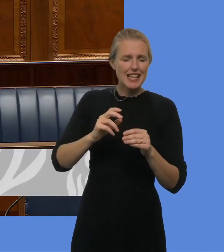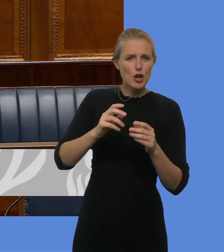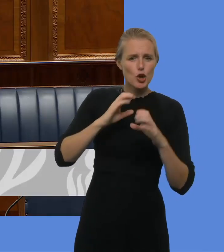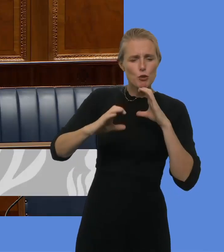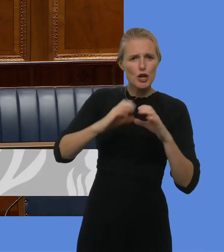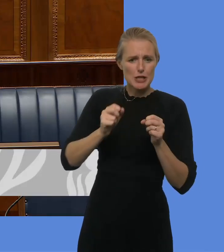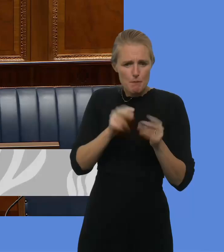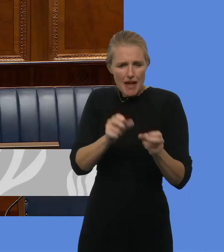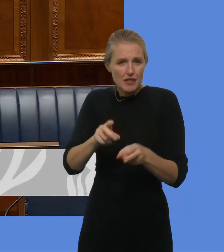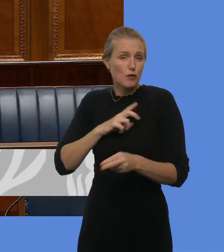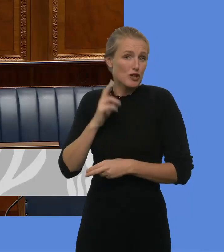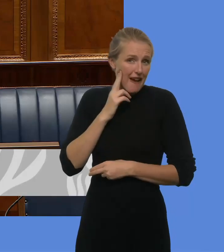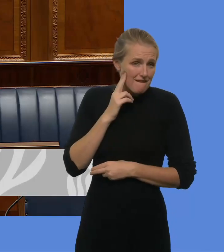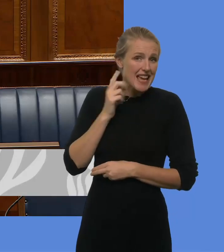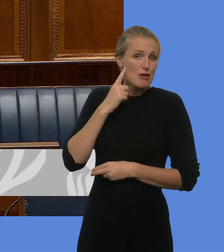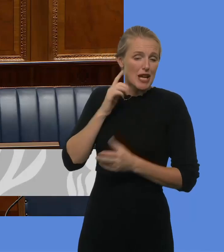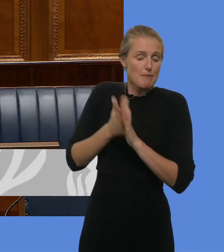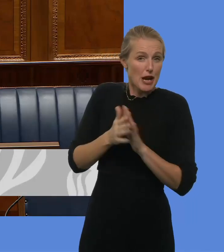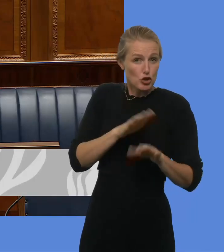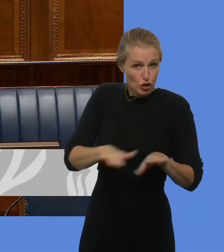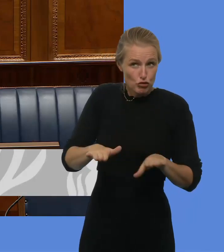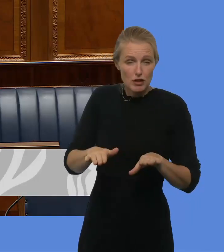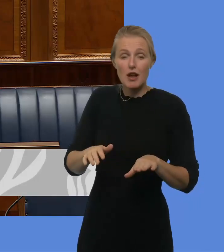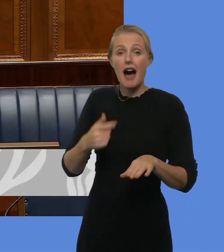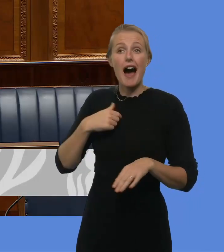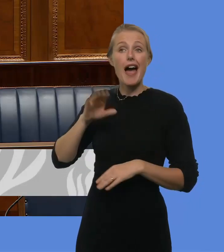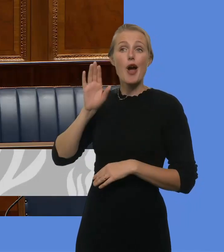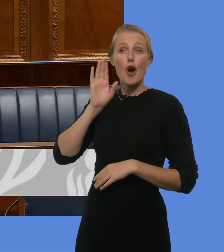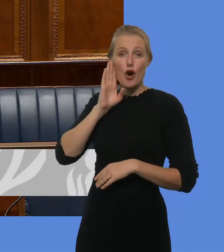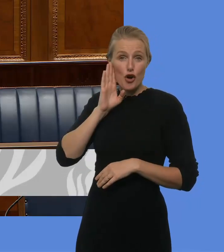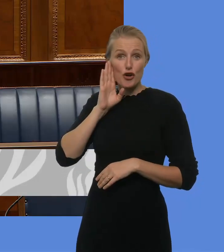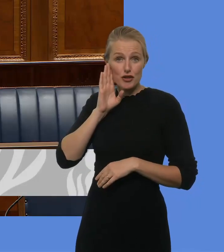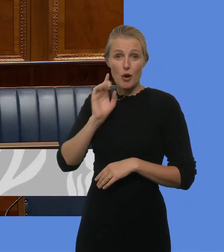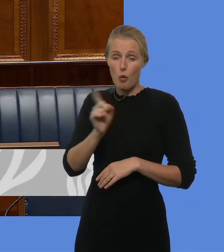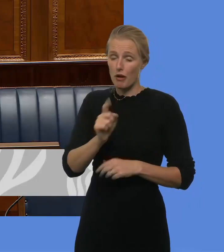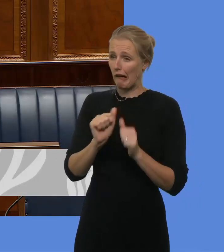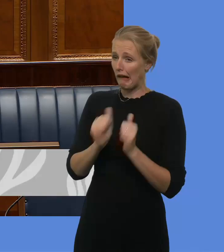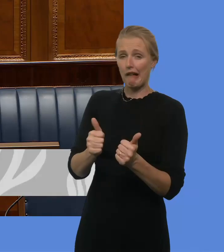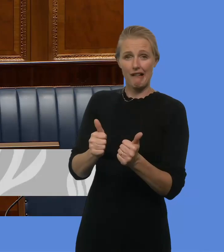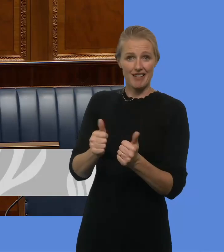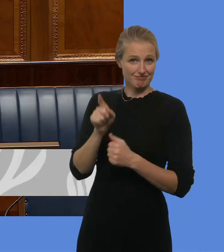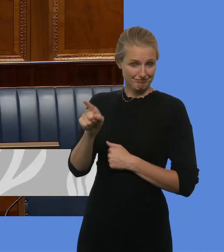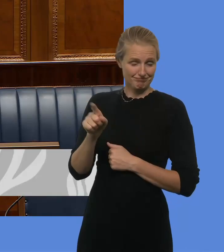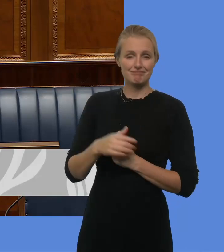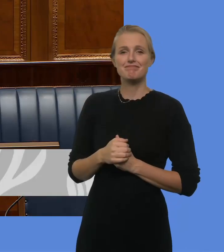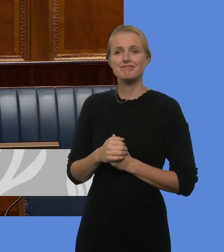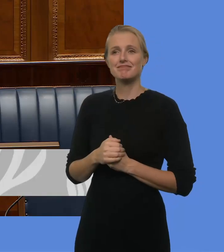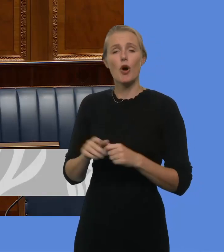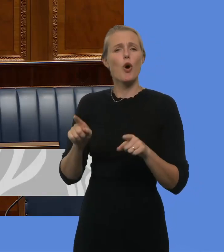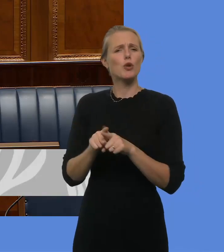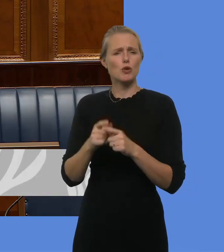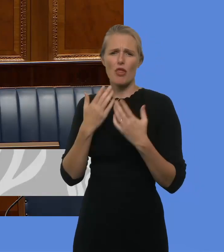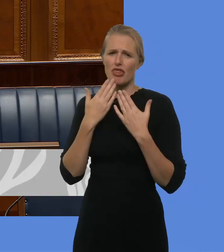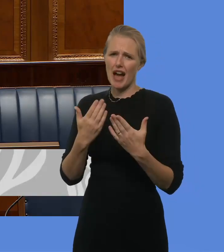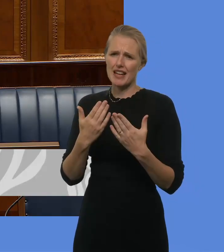impaired children. And the readout that I got was the session was really good. I would like to thank,